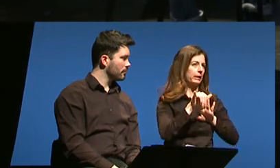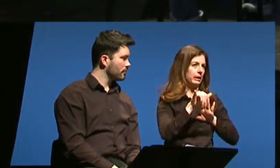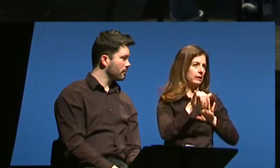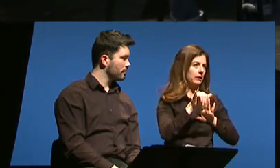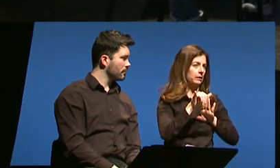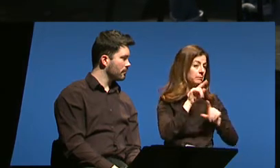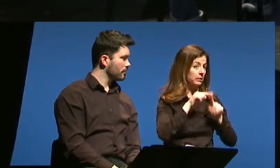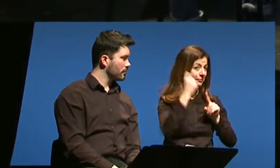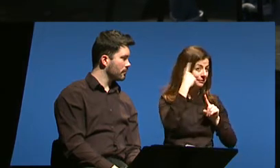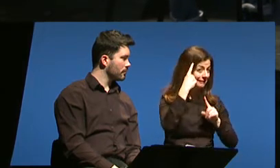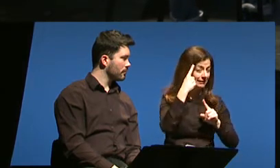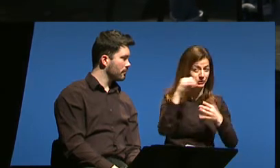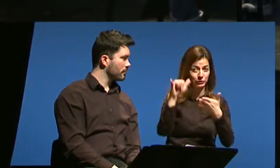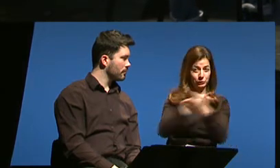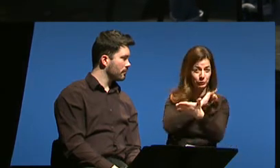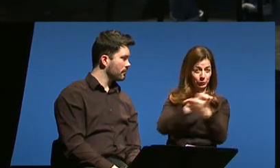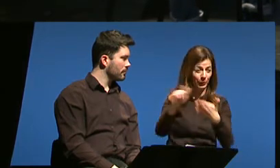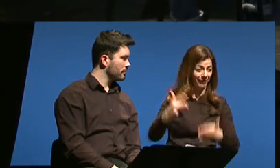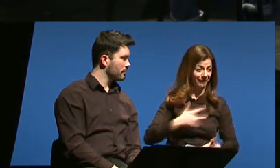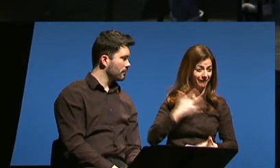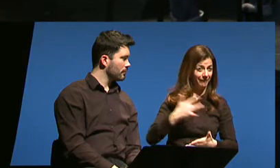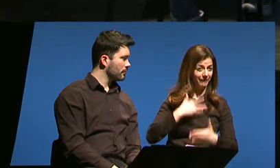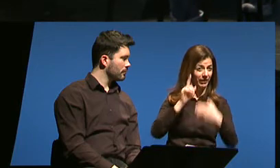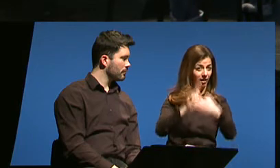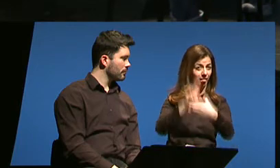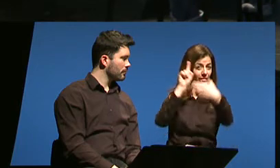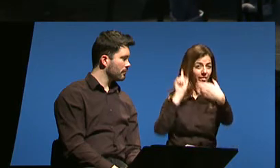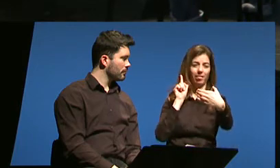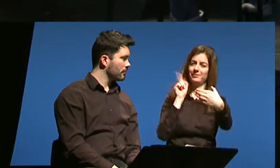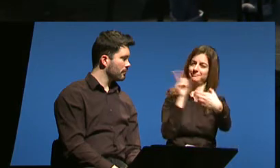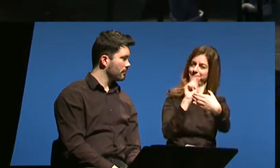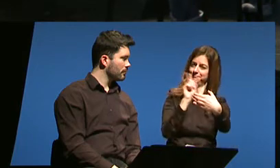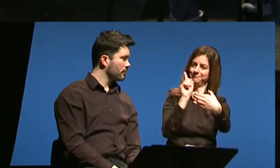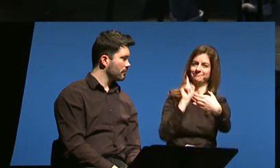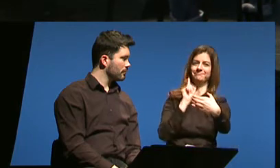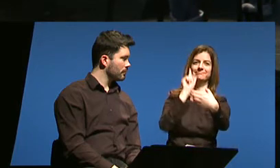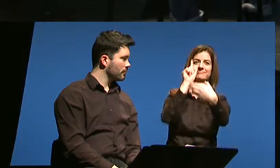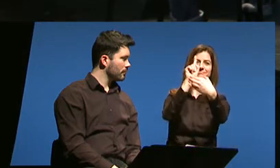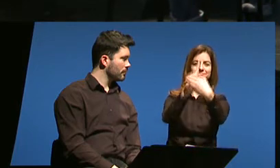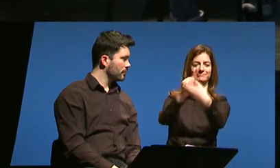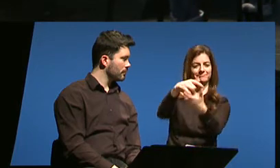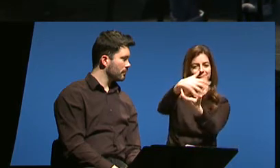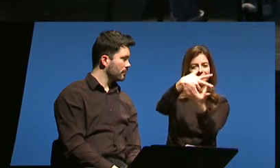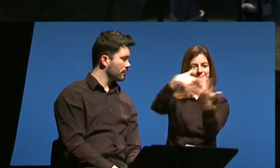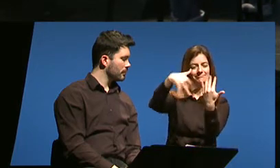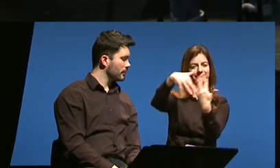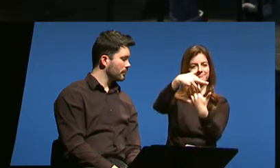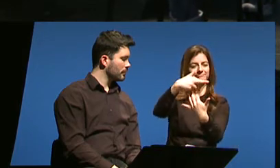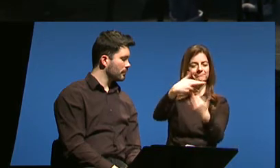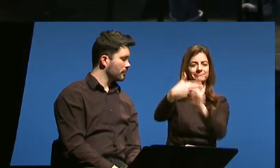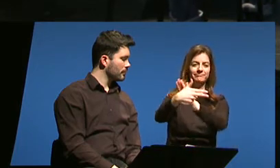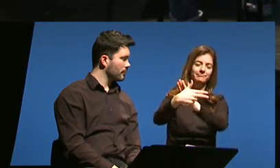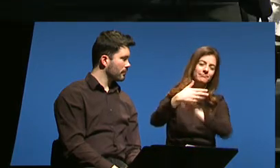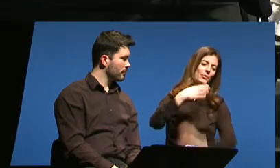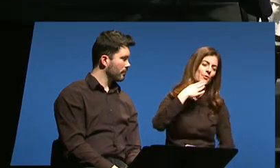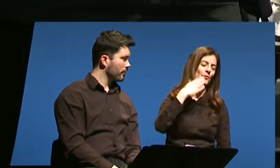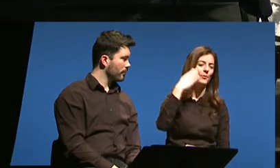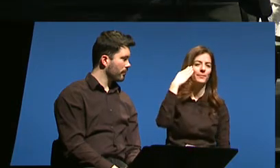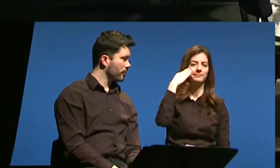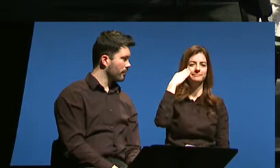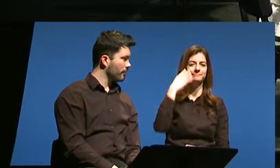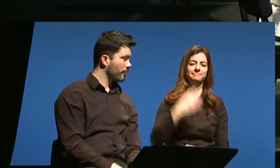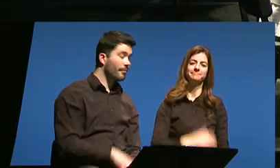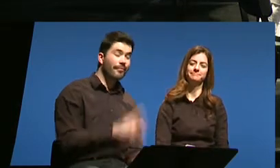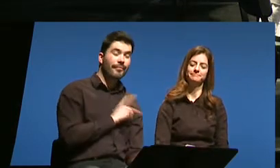minority in New York City, and that's probably why I feel like I belong here. New York will always be home. I like how